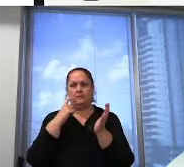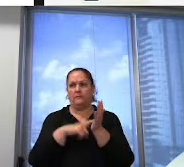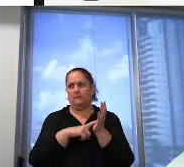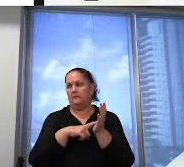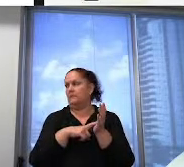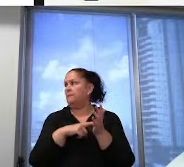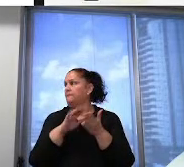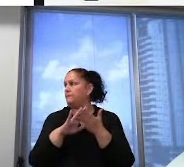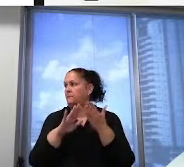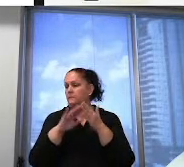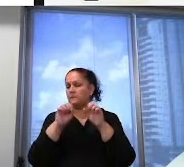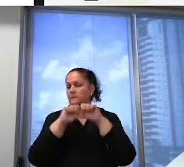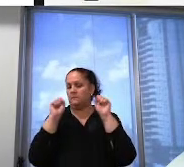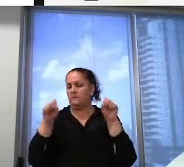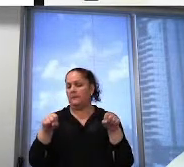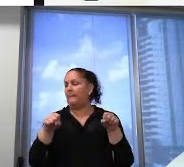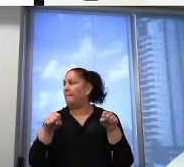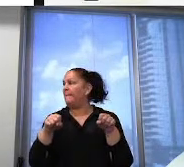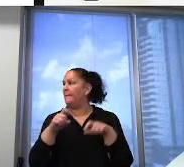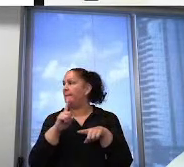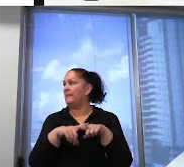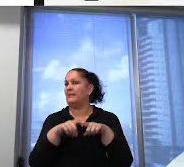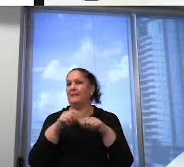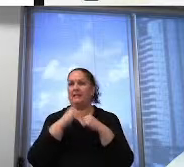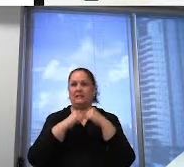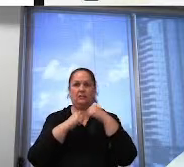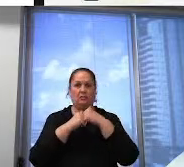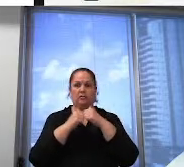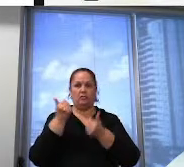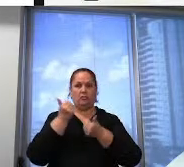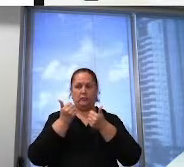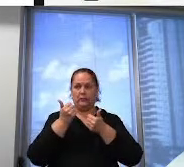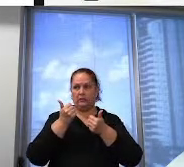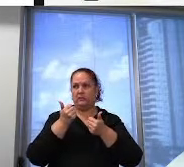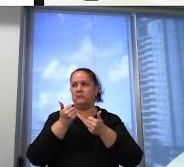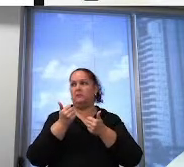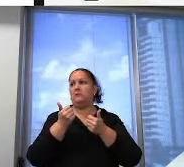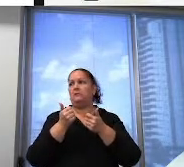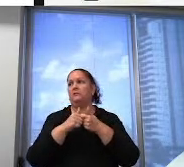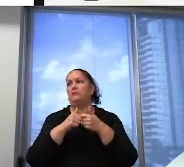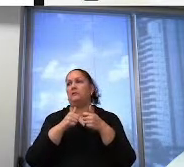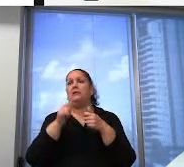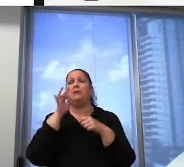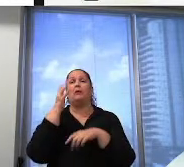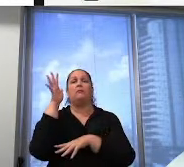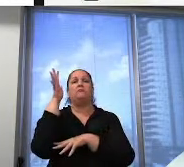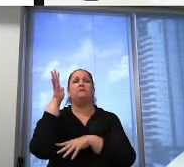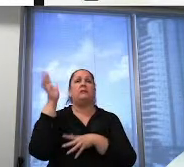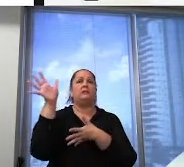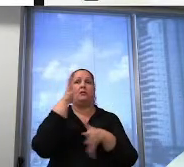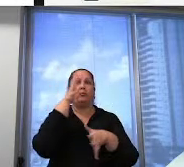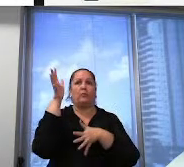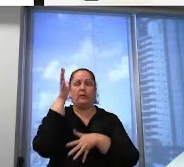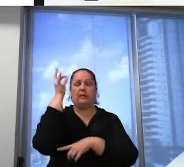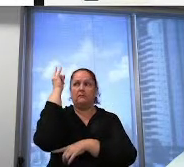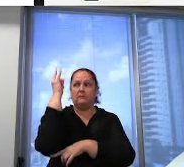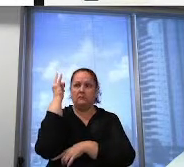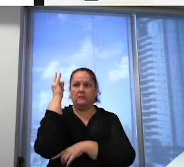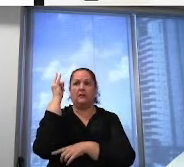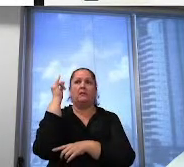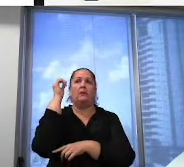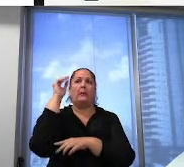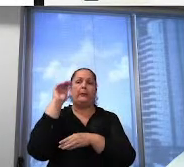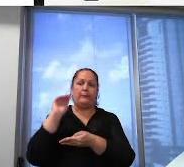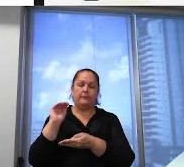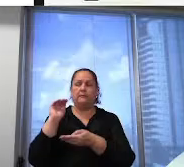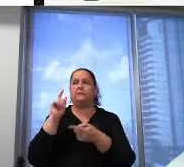And recognizing that we're actually upgrading the system depending on the structure that it is to withstand 160-mile winds, or the type of